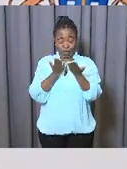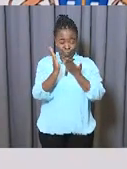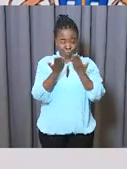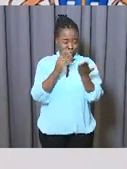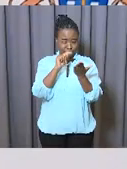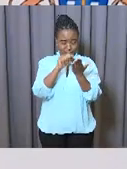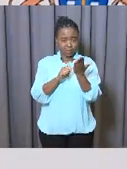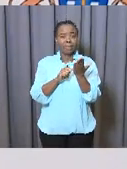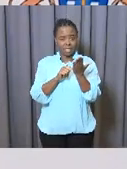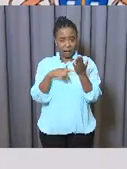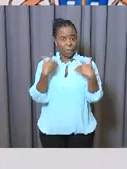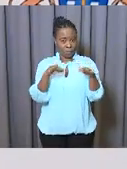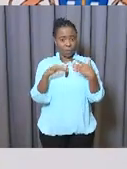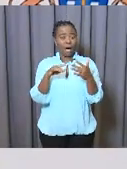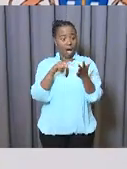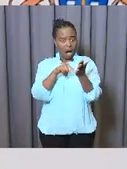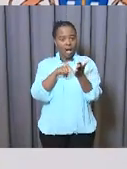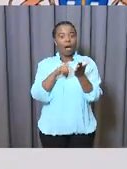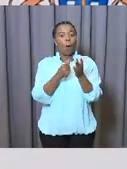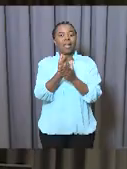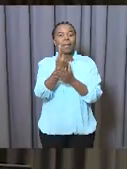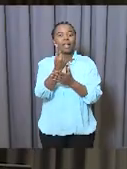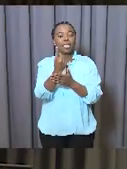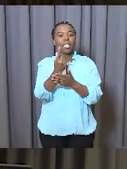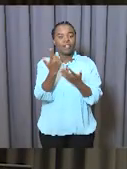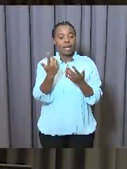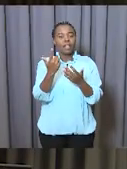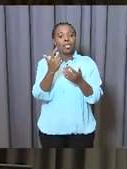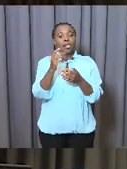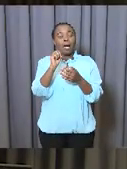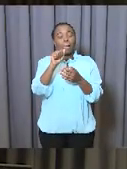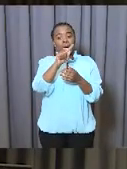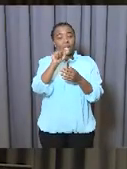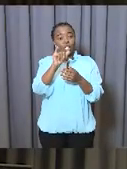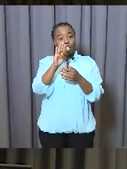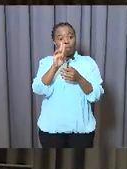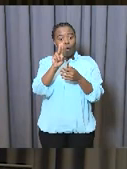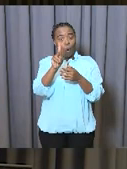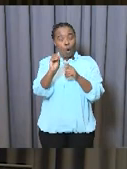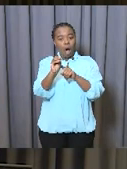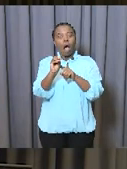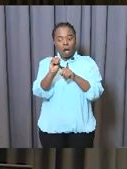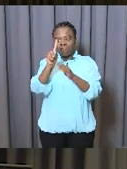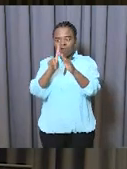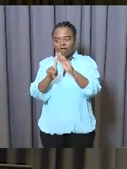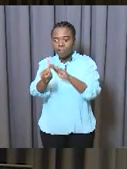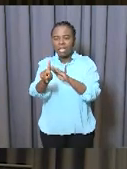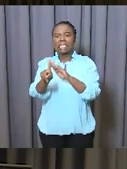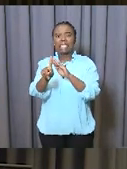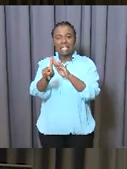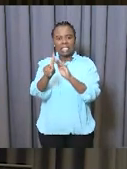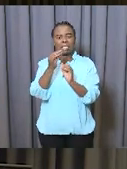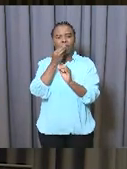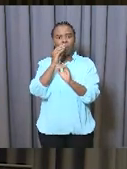that information, passed it to MEC Mazibuko, and she hit that place and found that indeed they were selling expired foodstuff